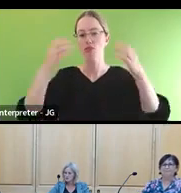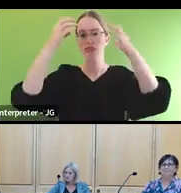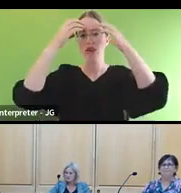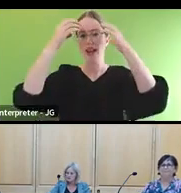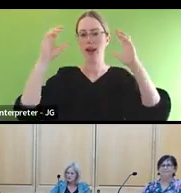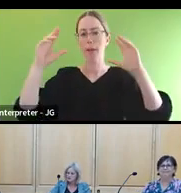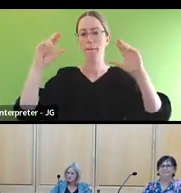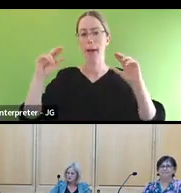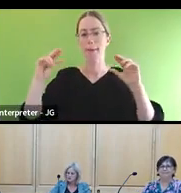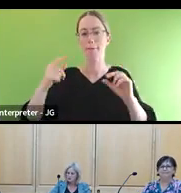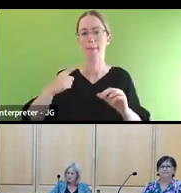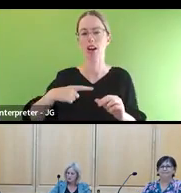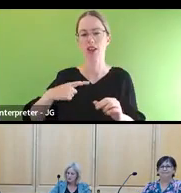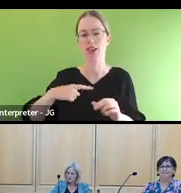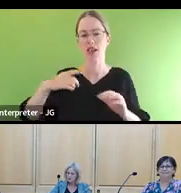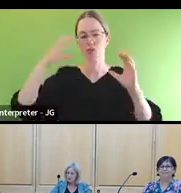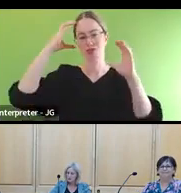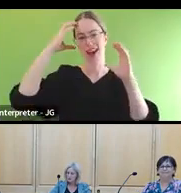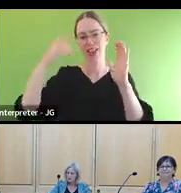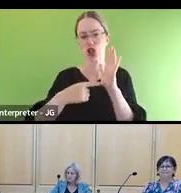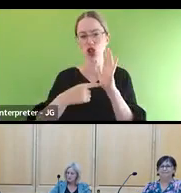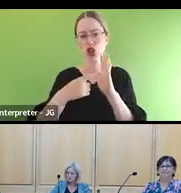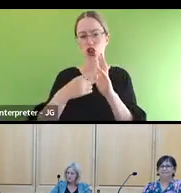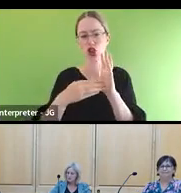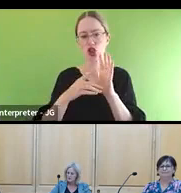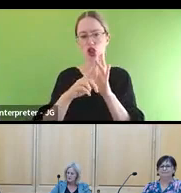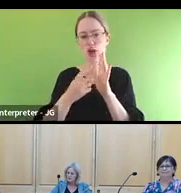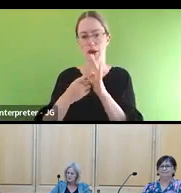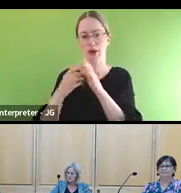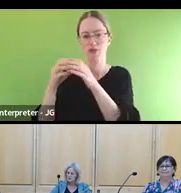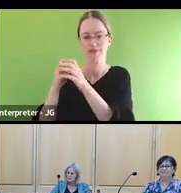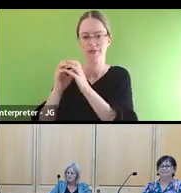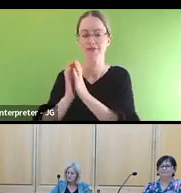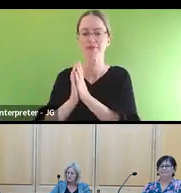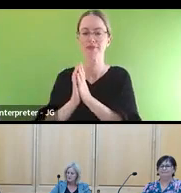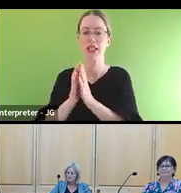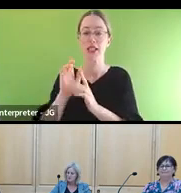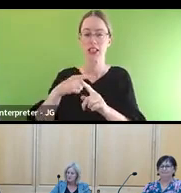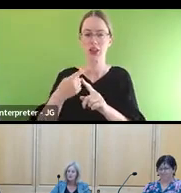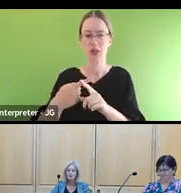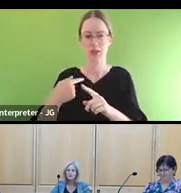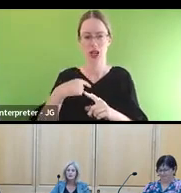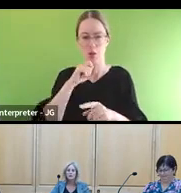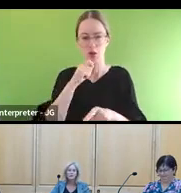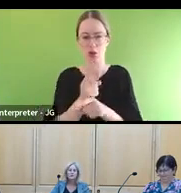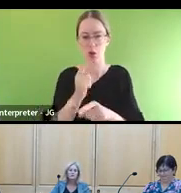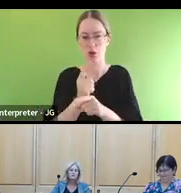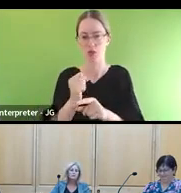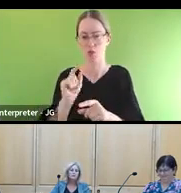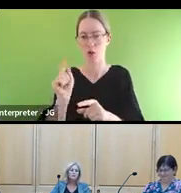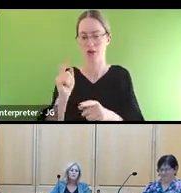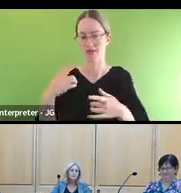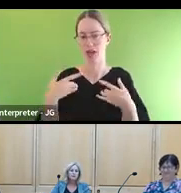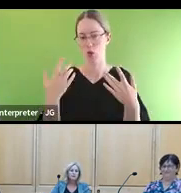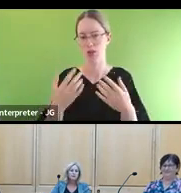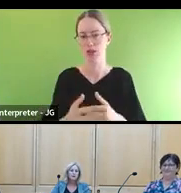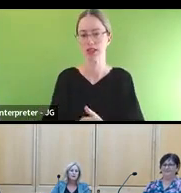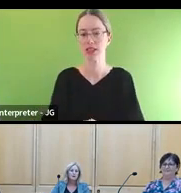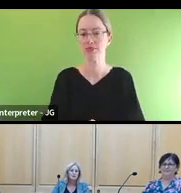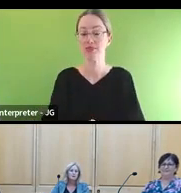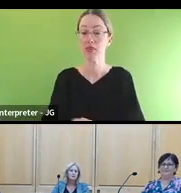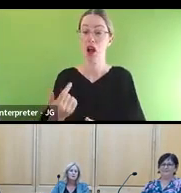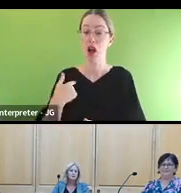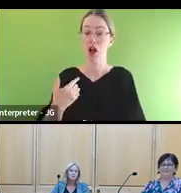had a brain tumour. So please excuse me, I'm just going to speak how I feel. I was